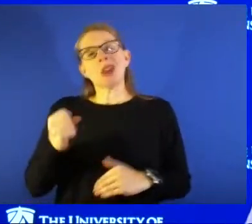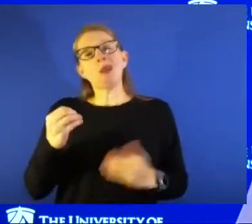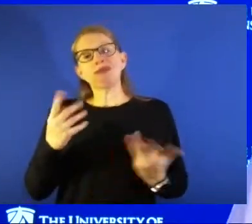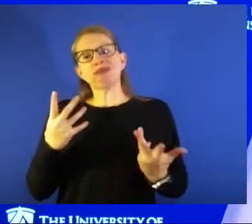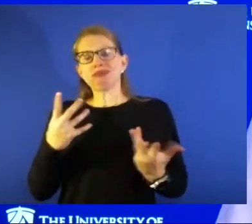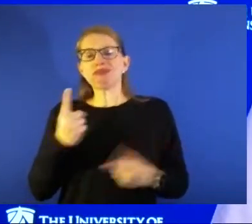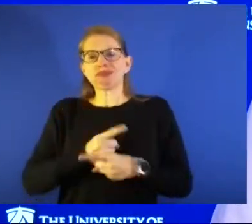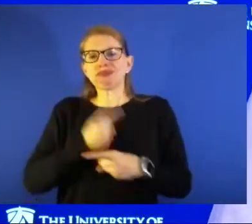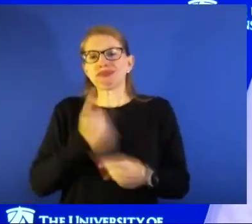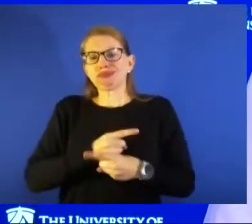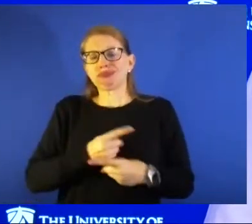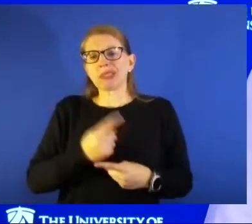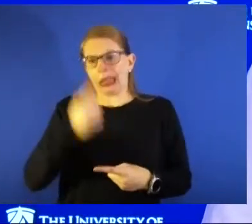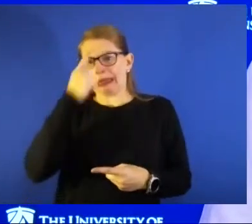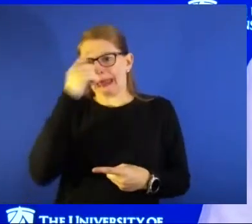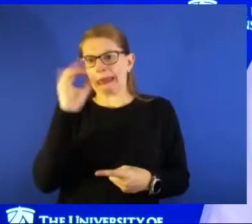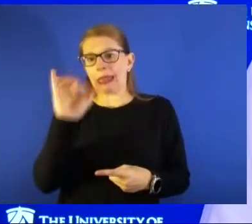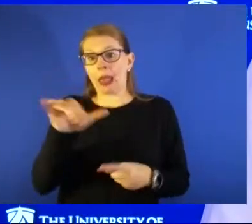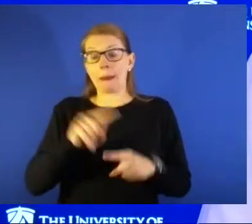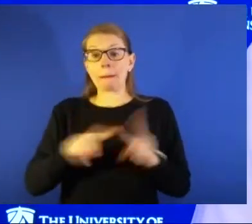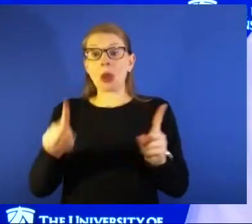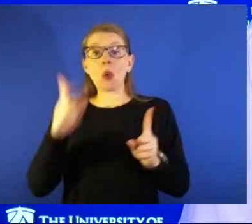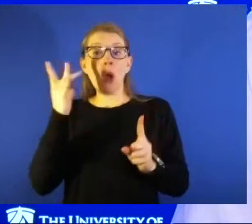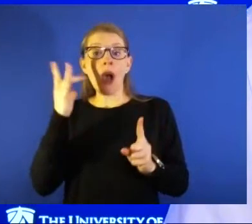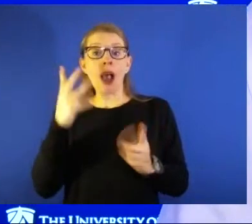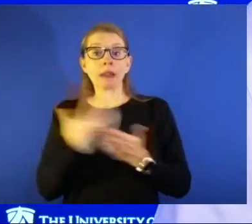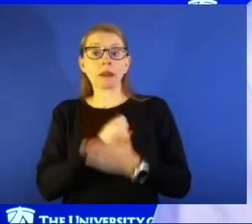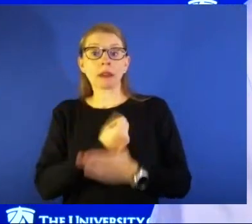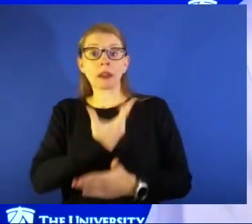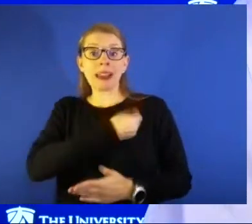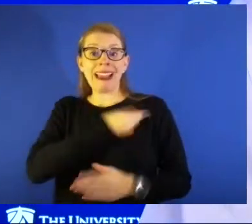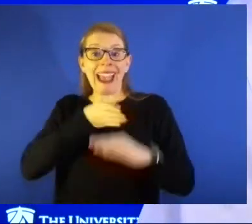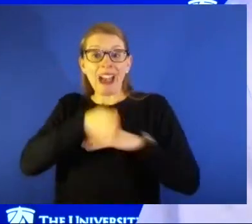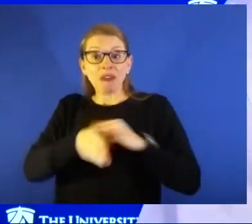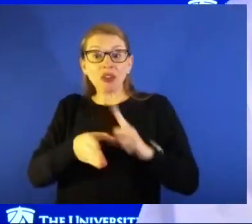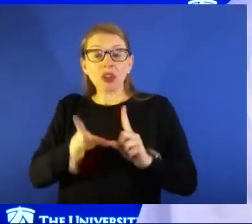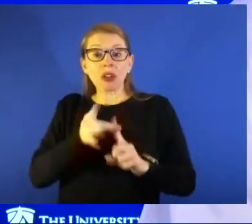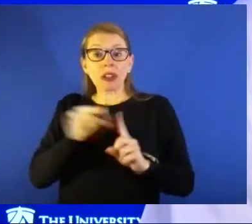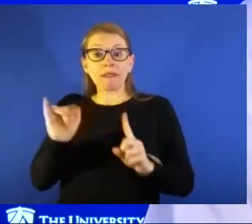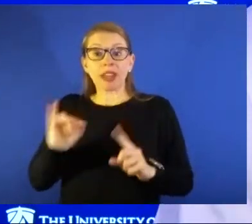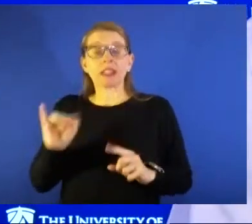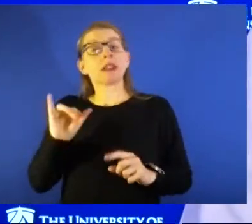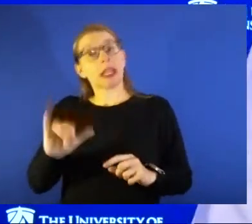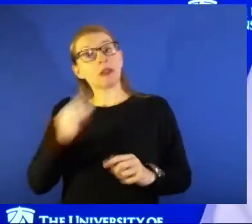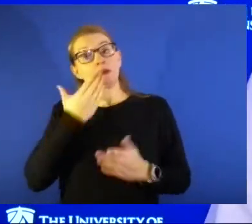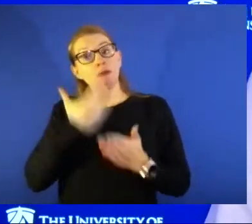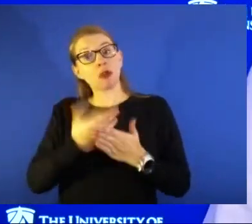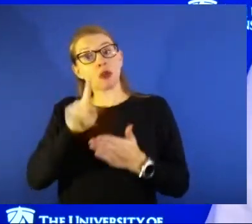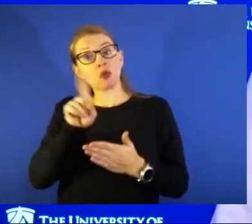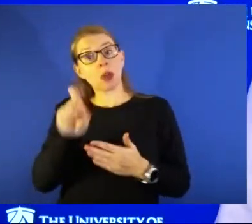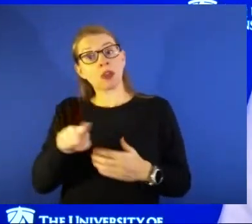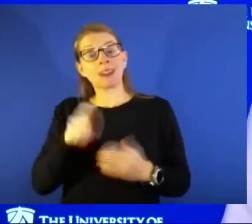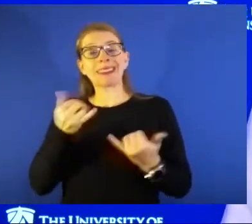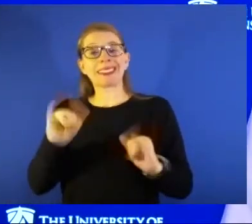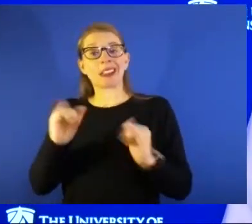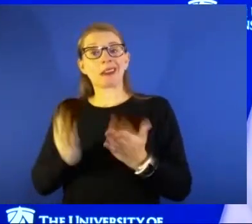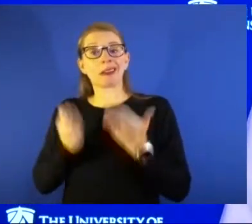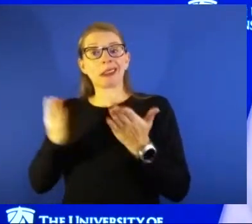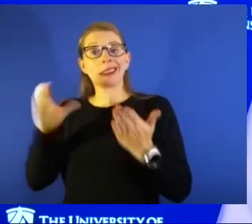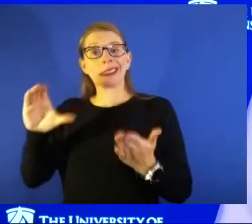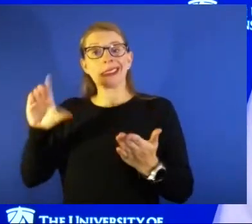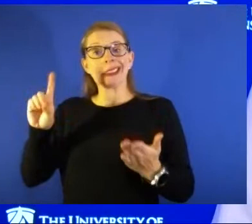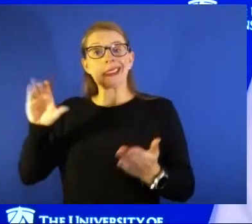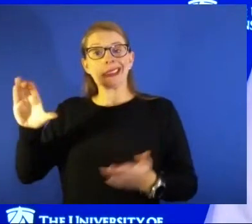get vaccination after infection? That's a good question. It still is recommended by the CDC to